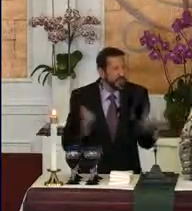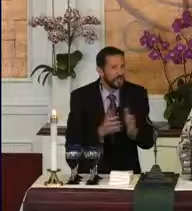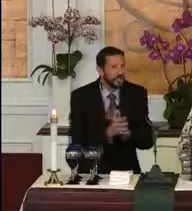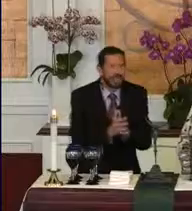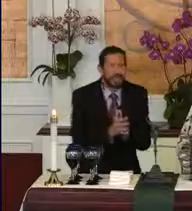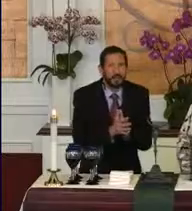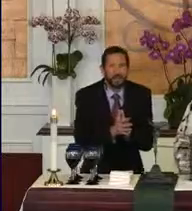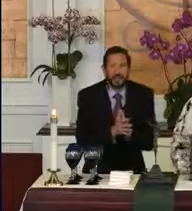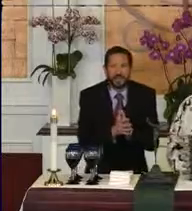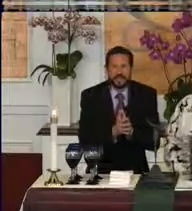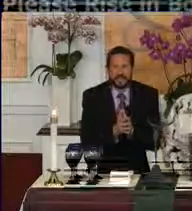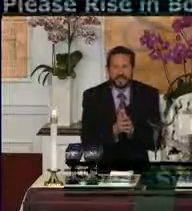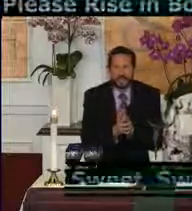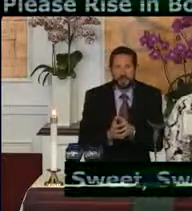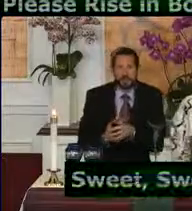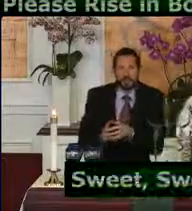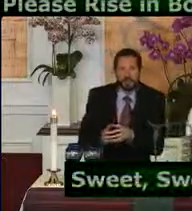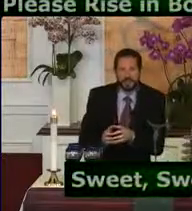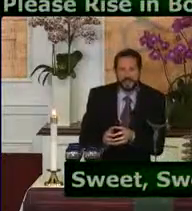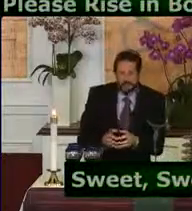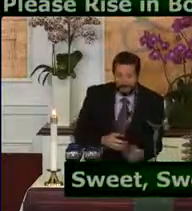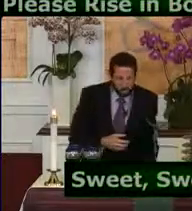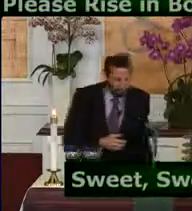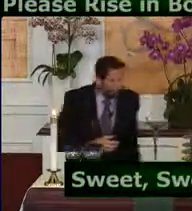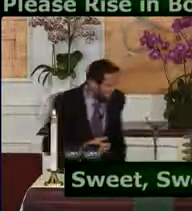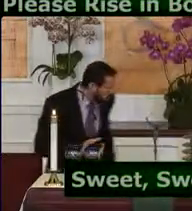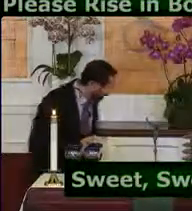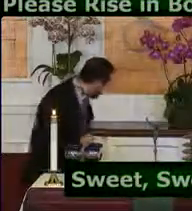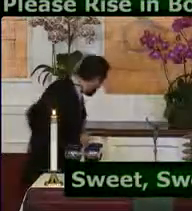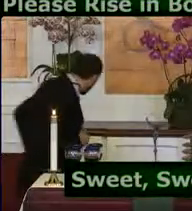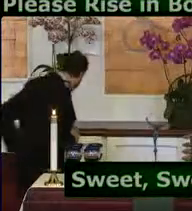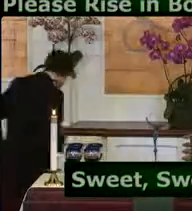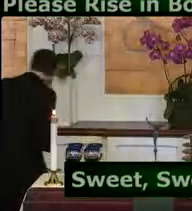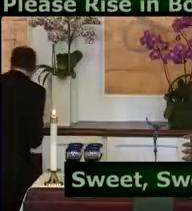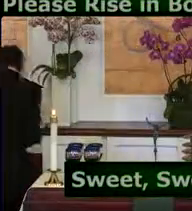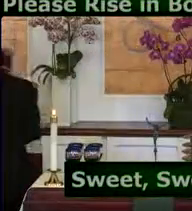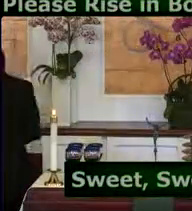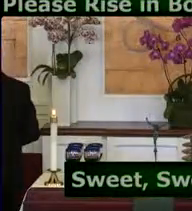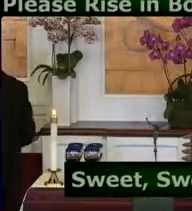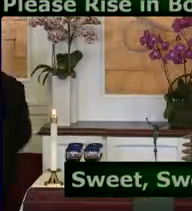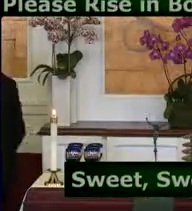and spirit and sing and share with one another.